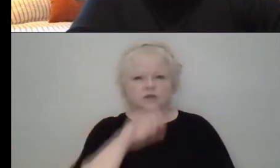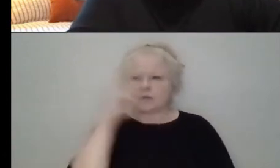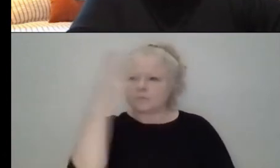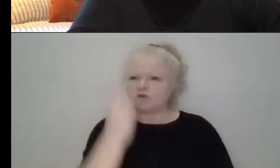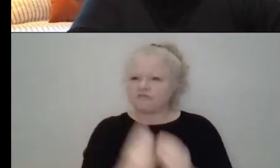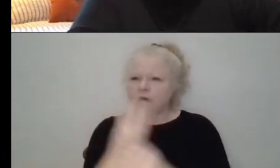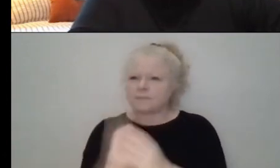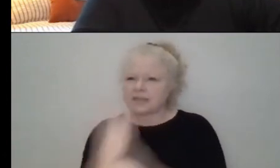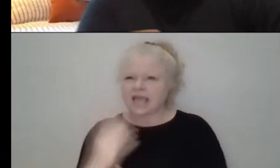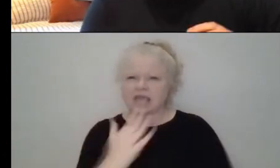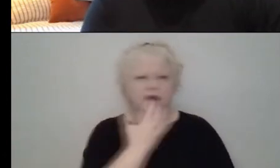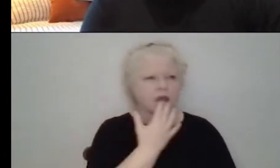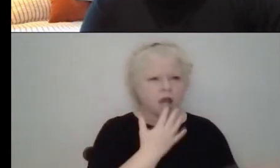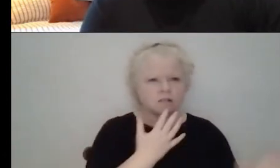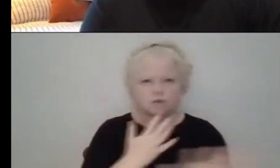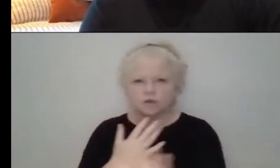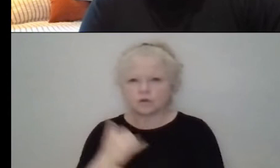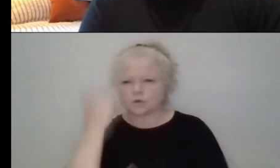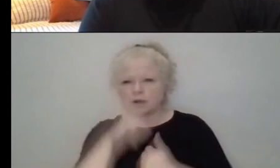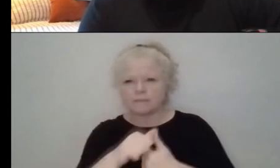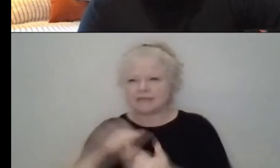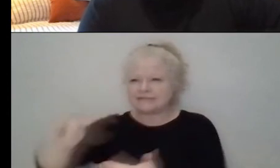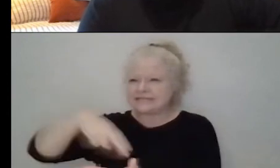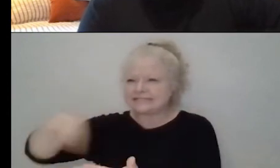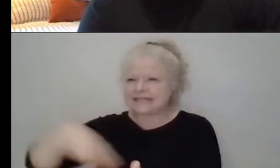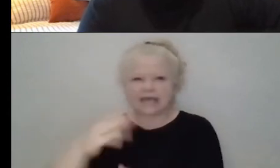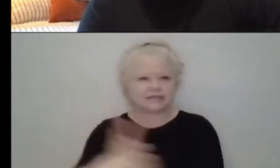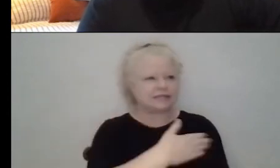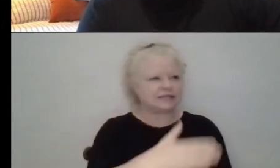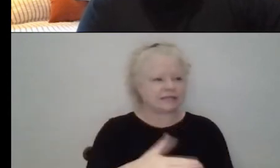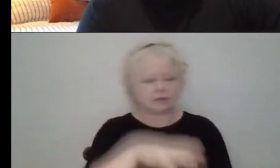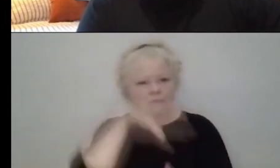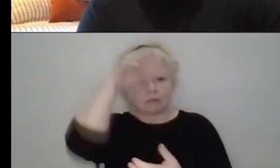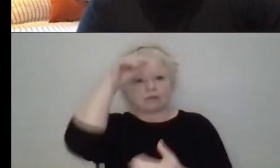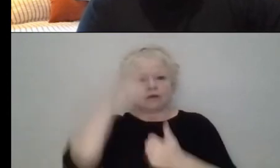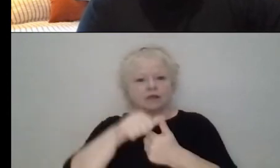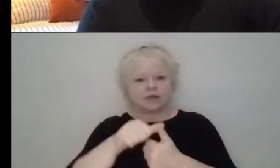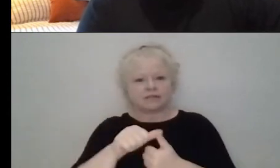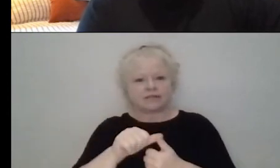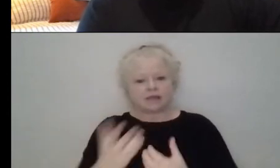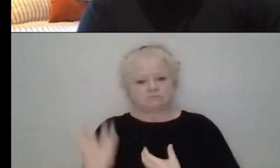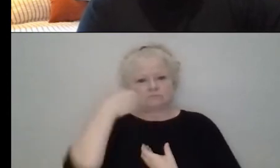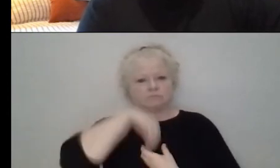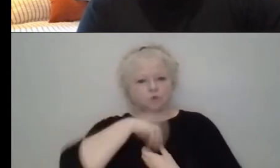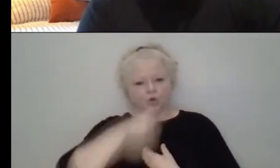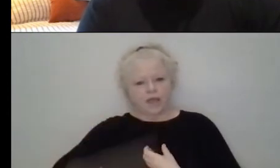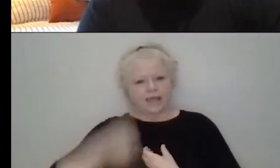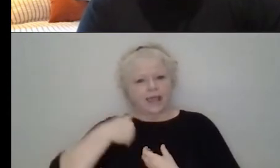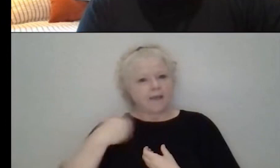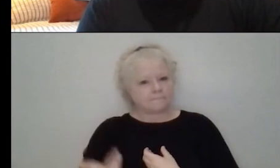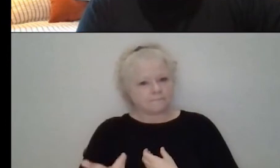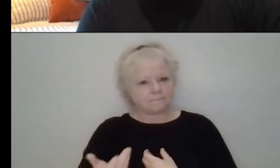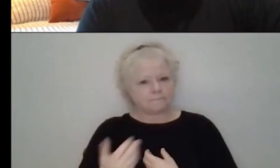and the beautiful, vibrant colors and the dancing and the music. And, you know, all of that has helped shape my aesthetic and broaden my